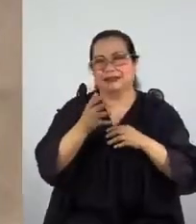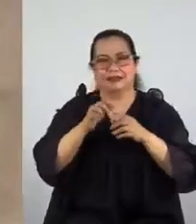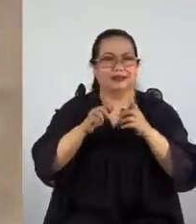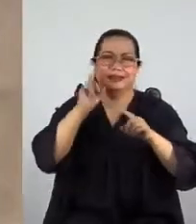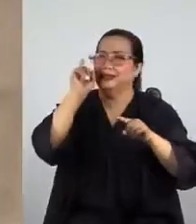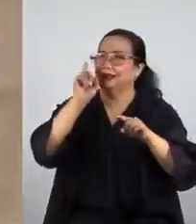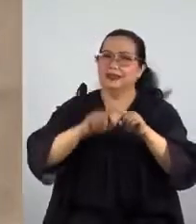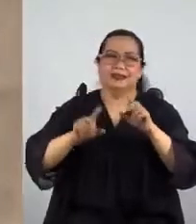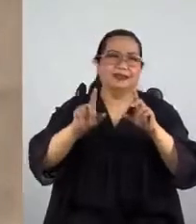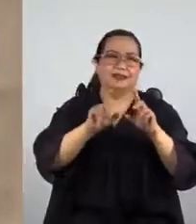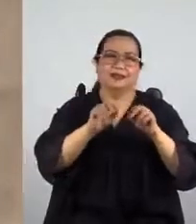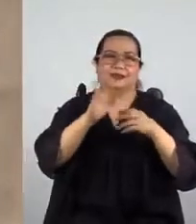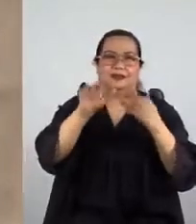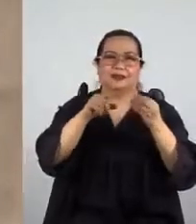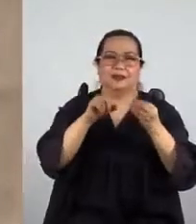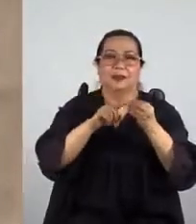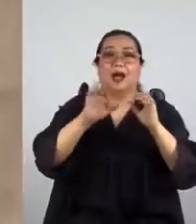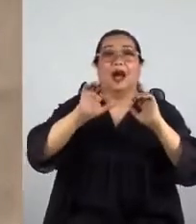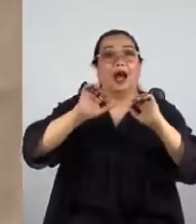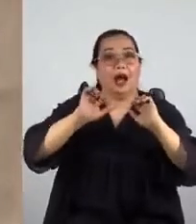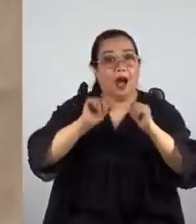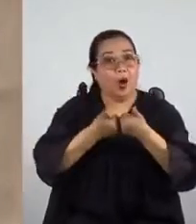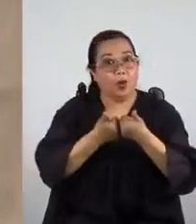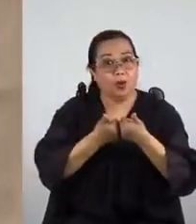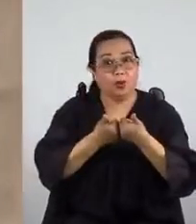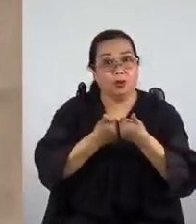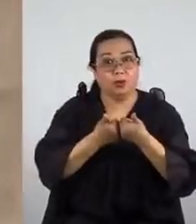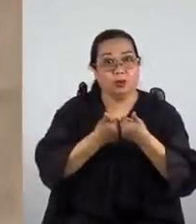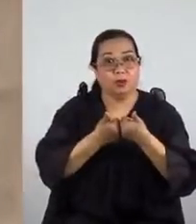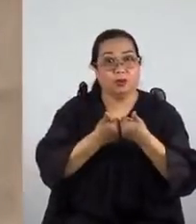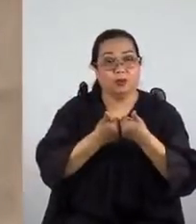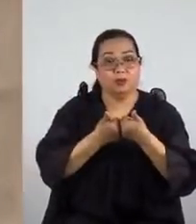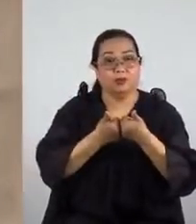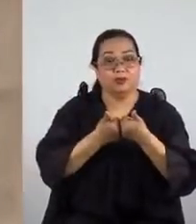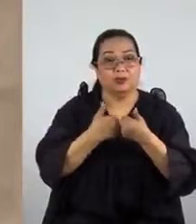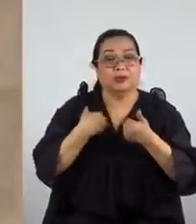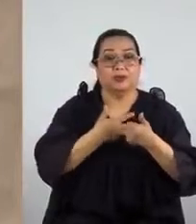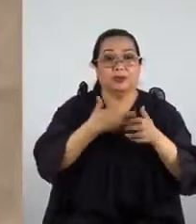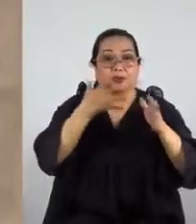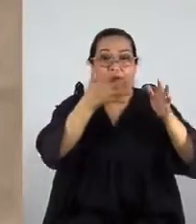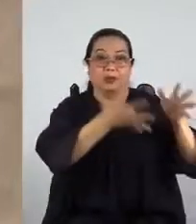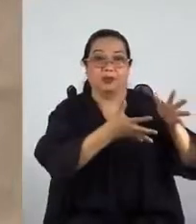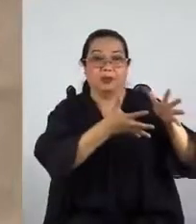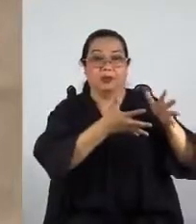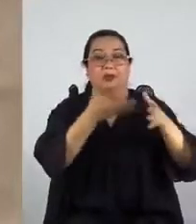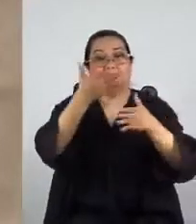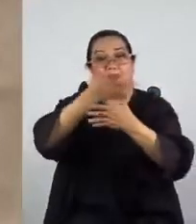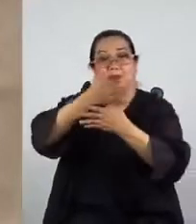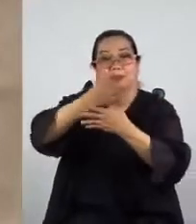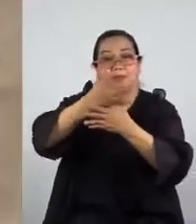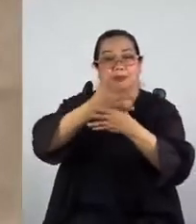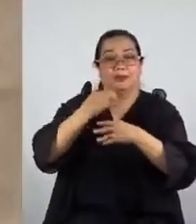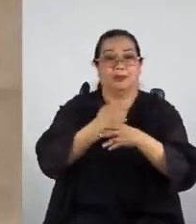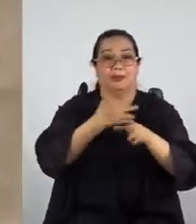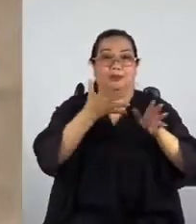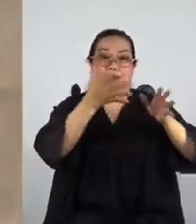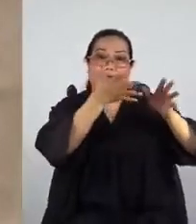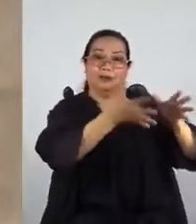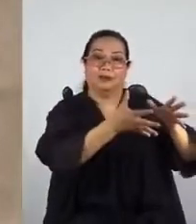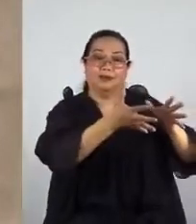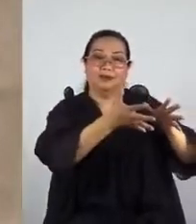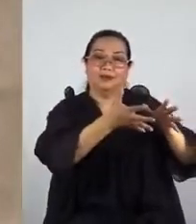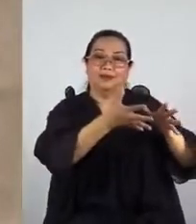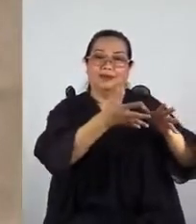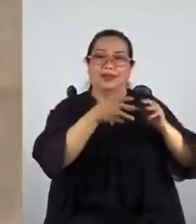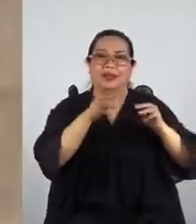you can do about it. How can we lay aside these encumbrances. We lay aside these